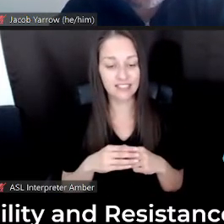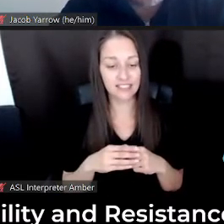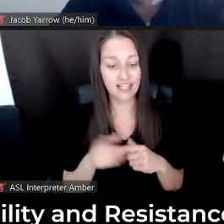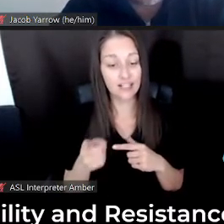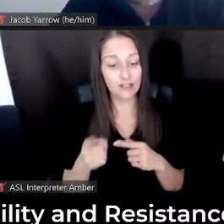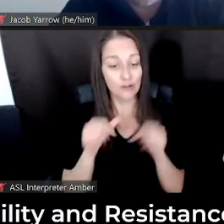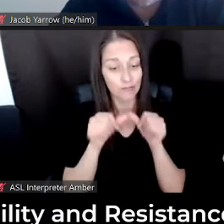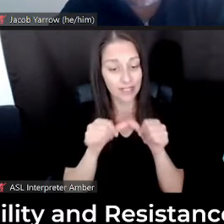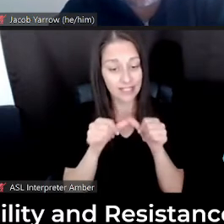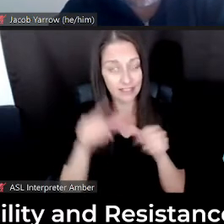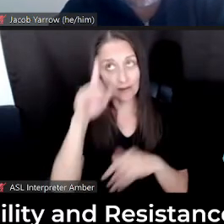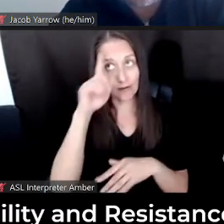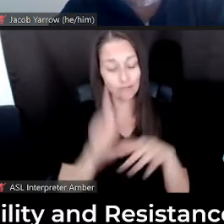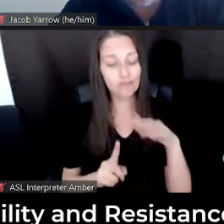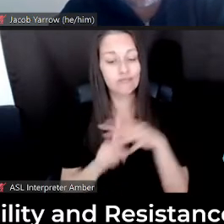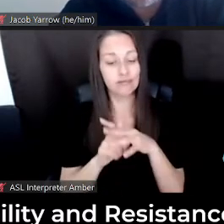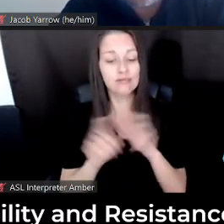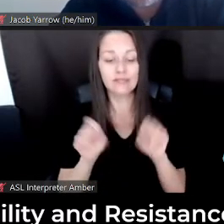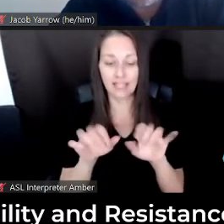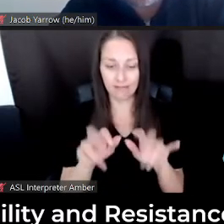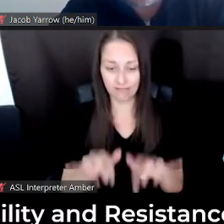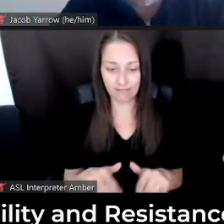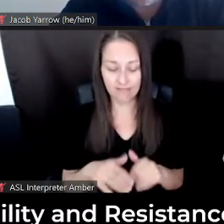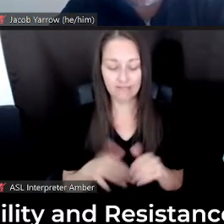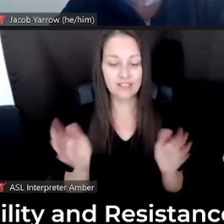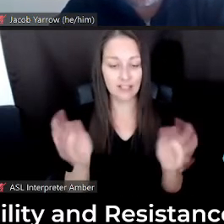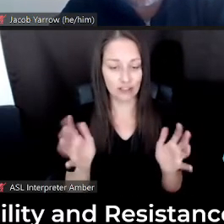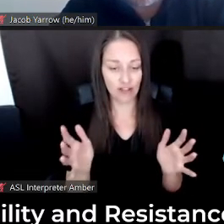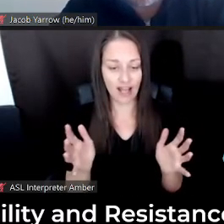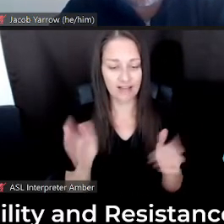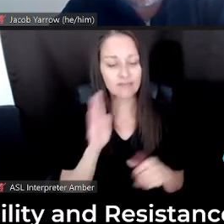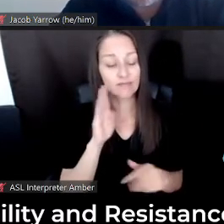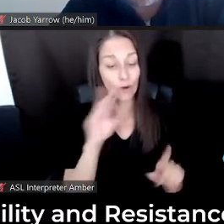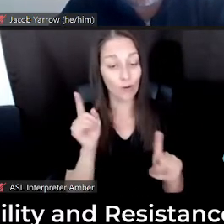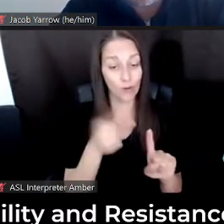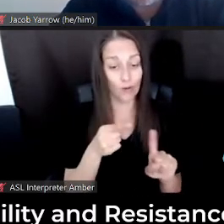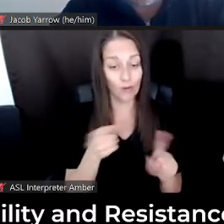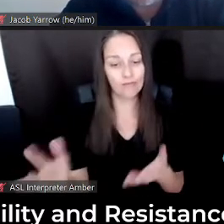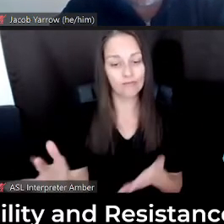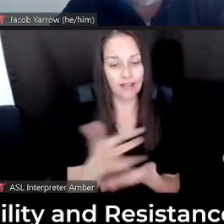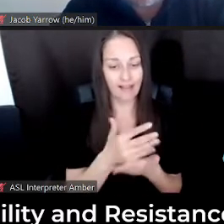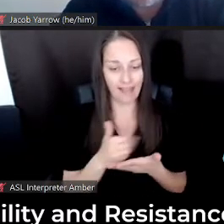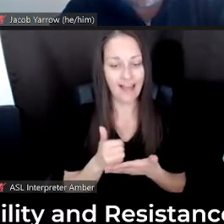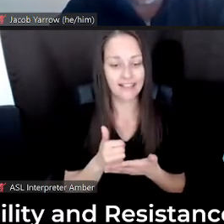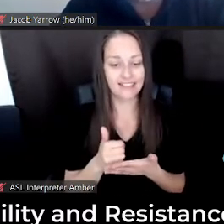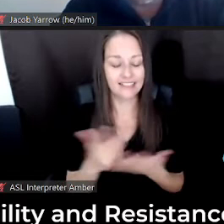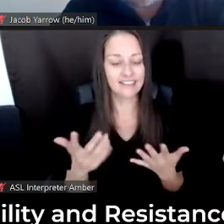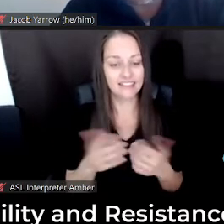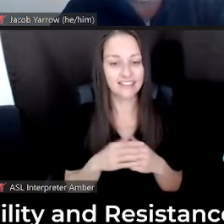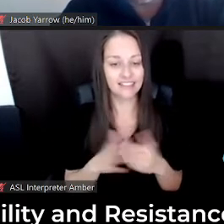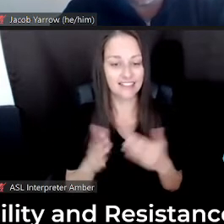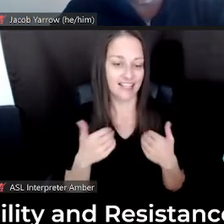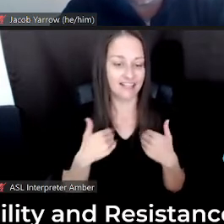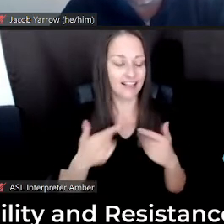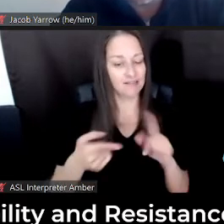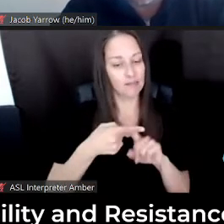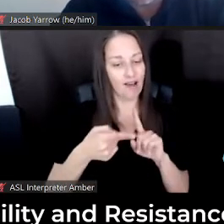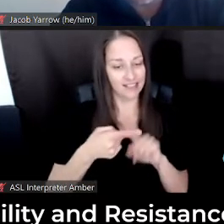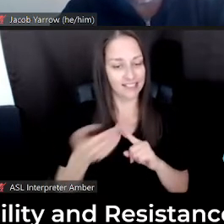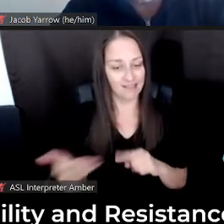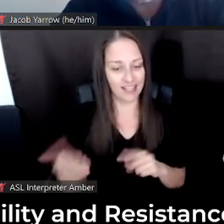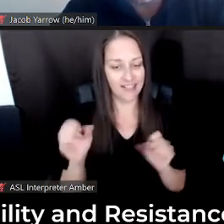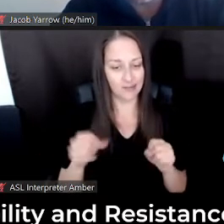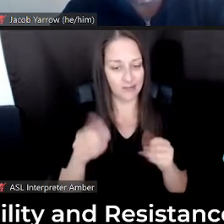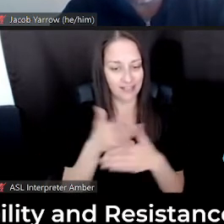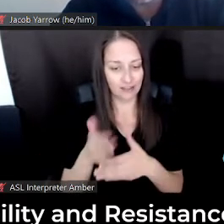this session, feel free to throw them into the chat. We're trying to collect these and just identify some bright spots for folks. Okay, now we're